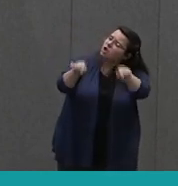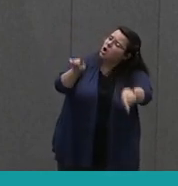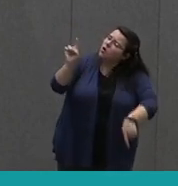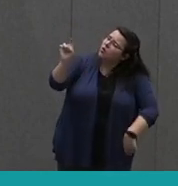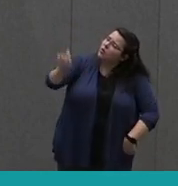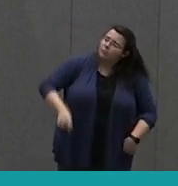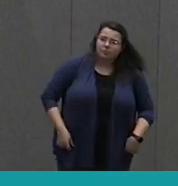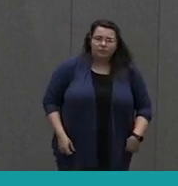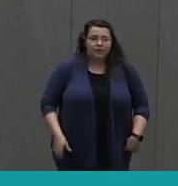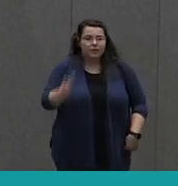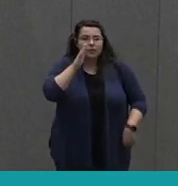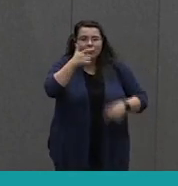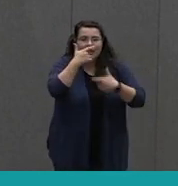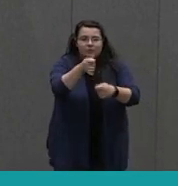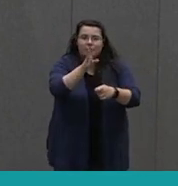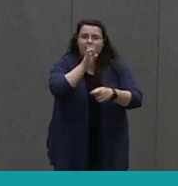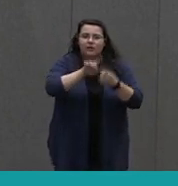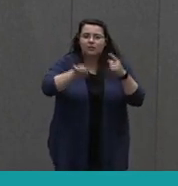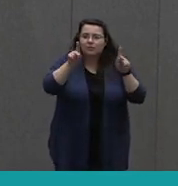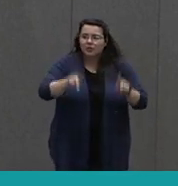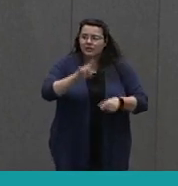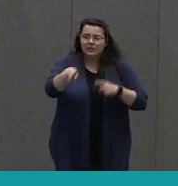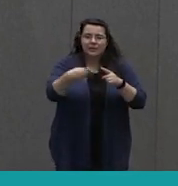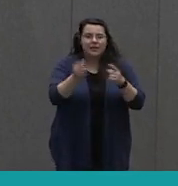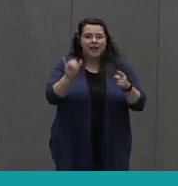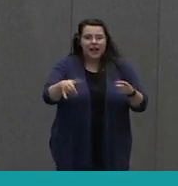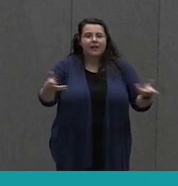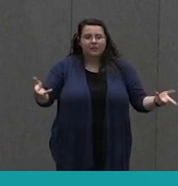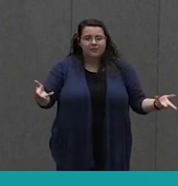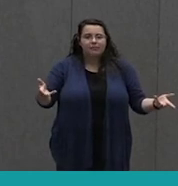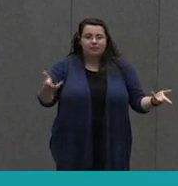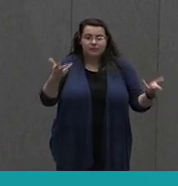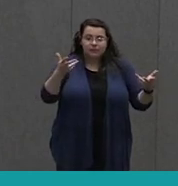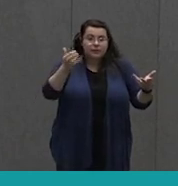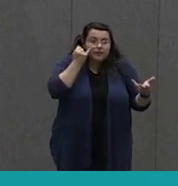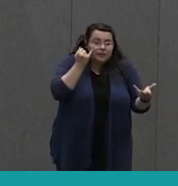Are they going to put it in the water? I wonder. Let's see.